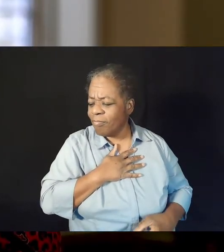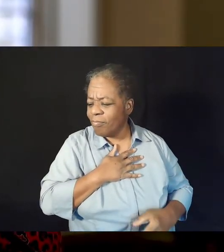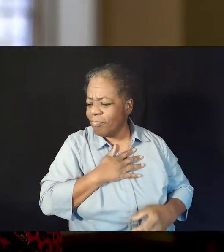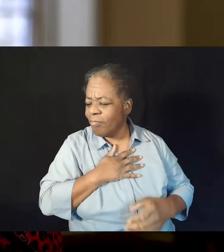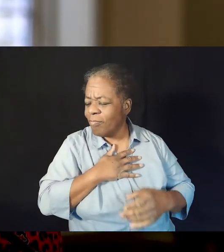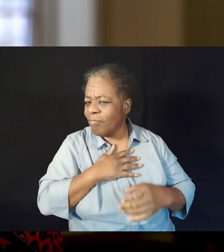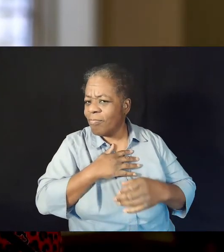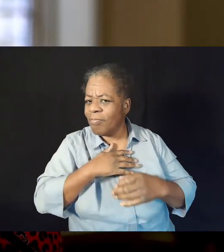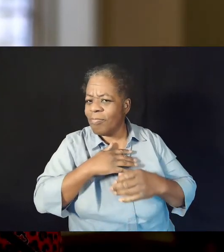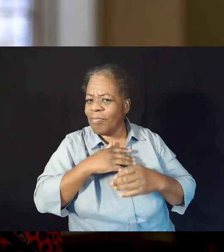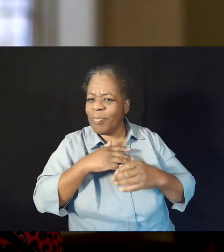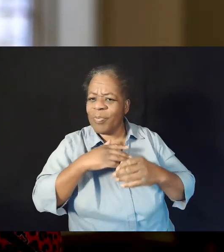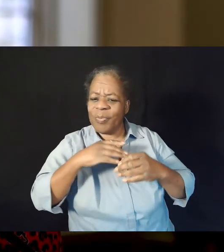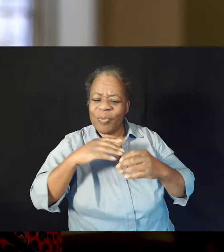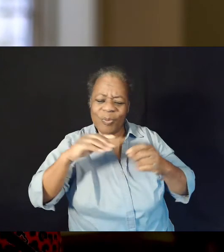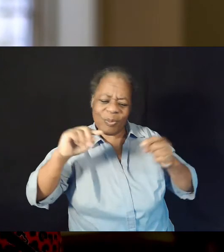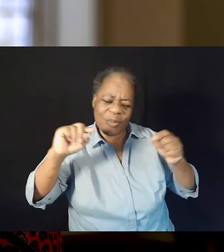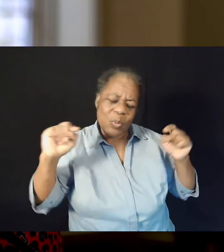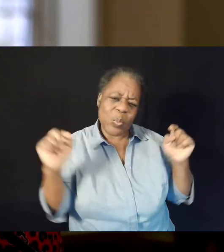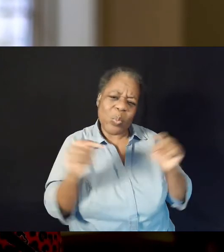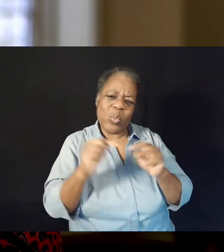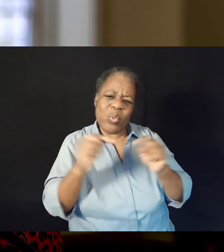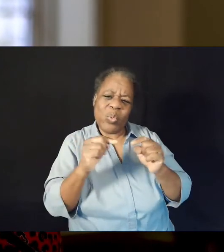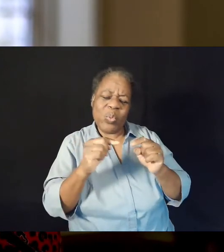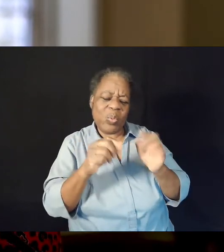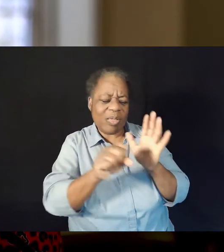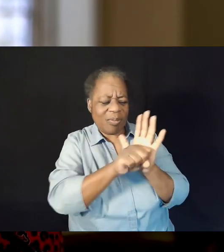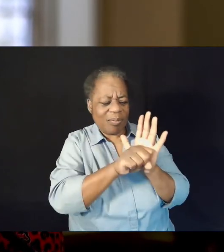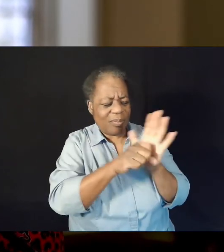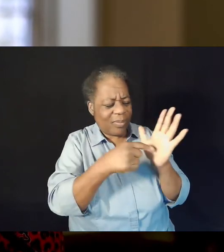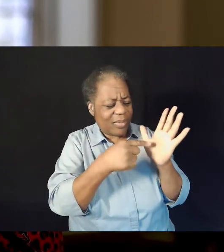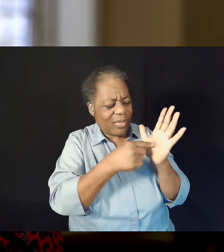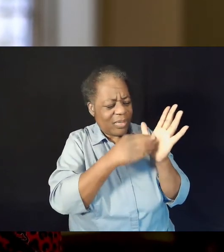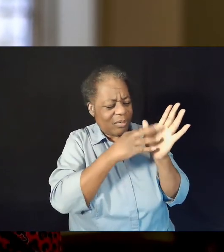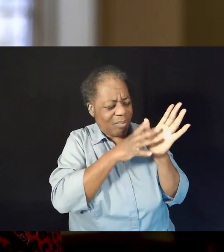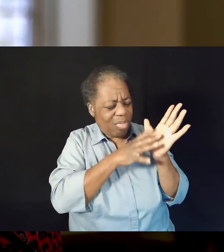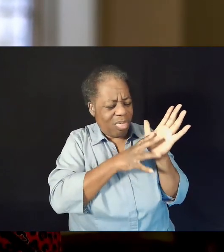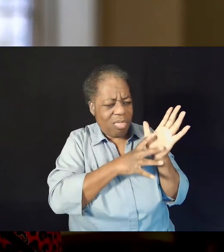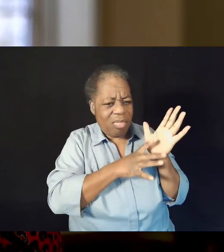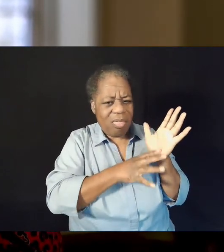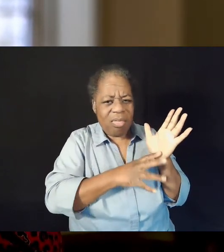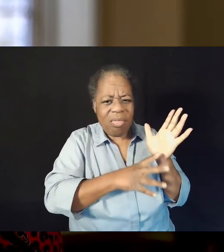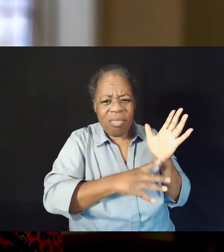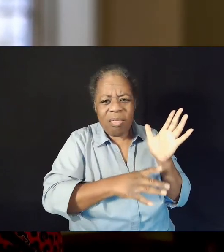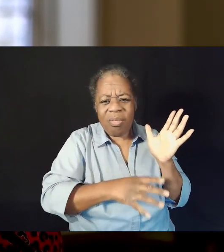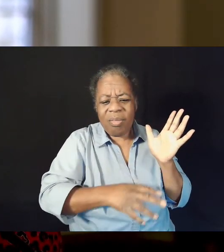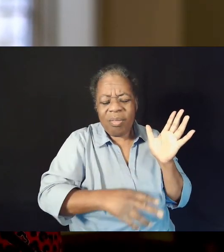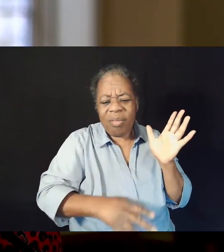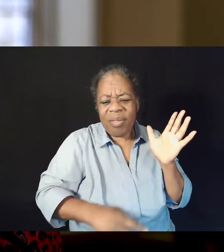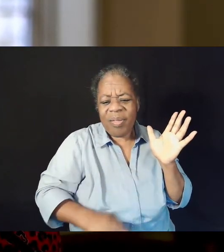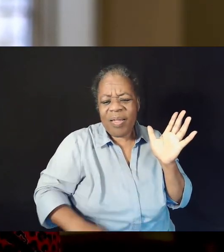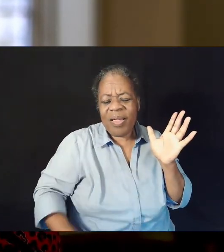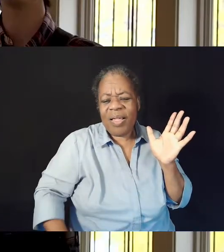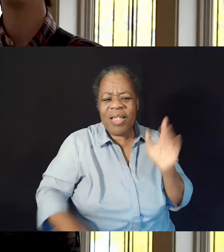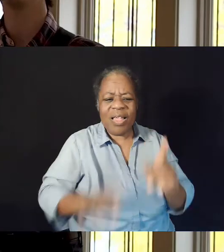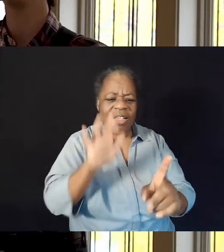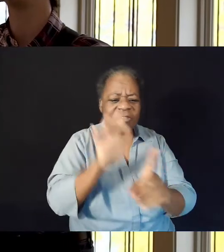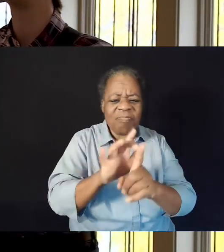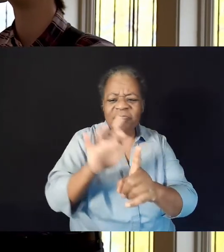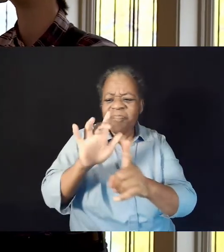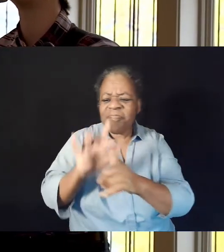Wounds which mar the chosen one bring many sons to